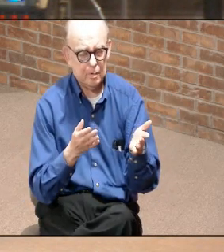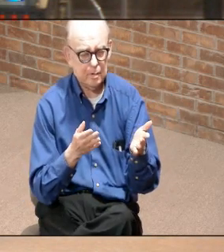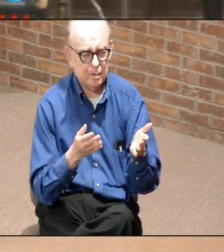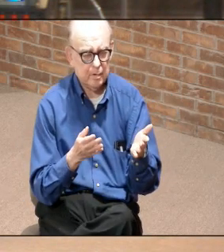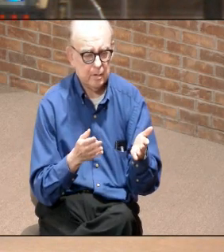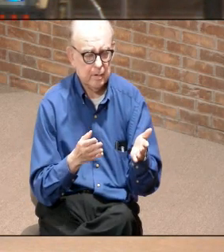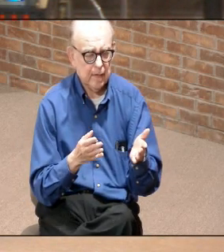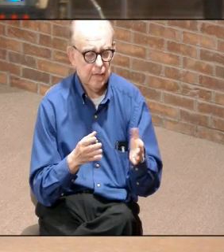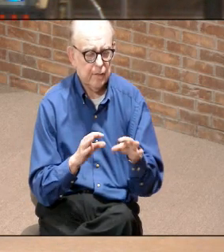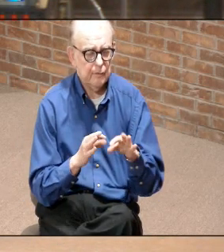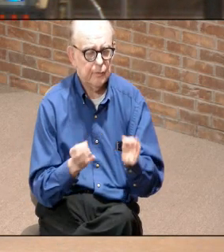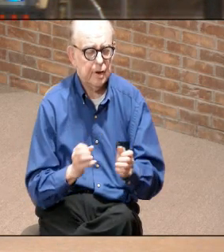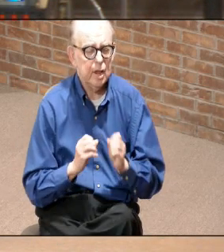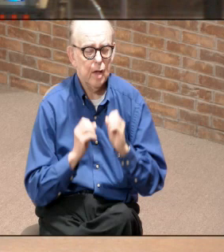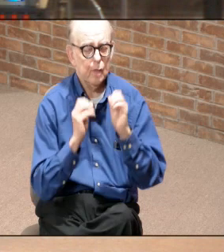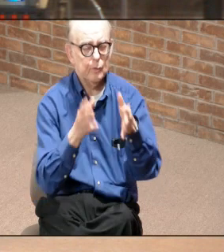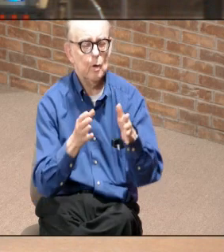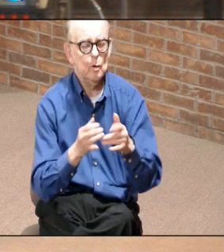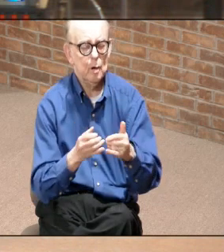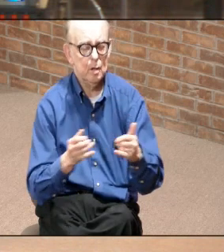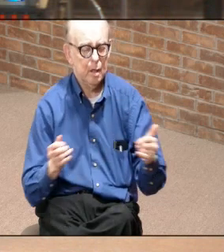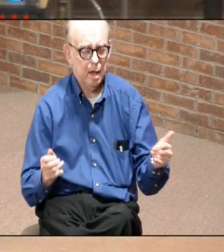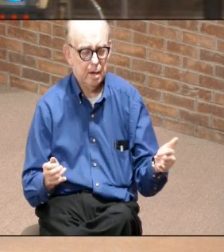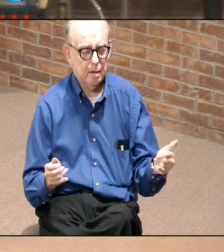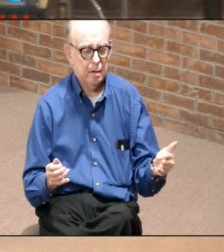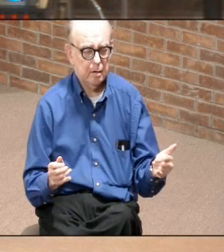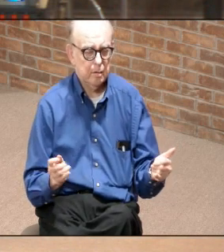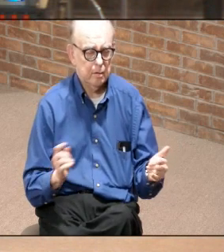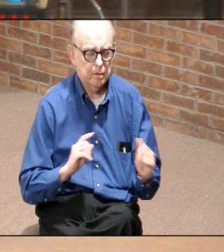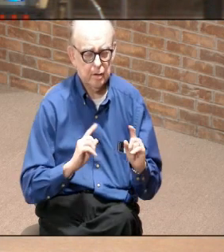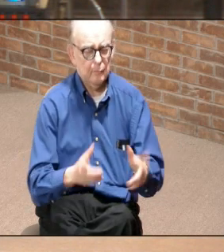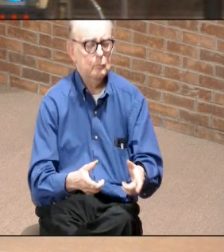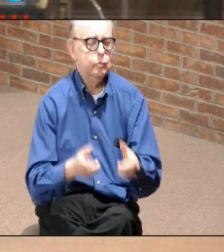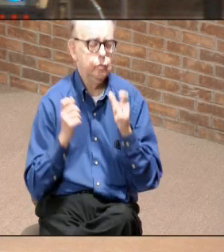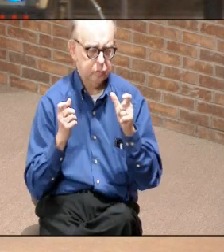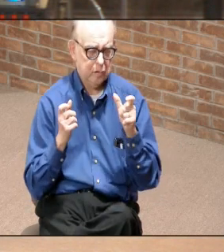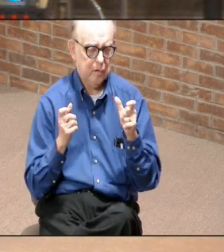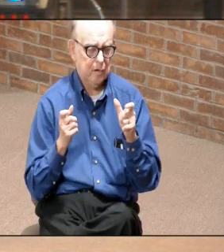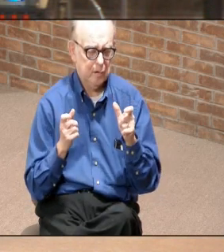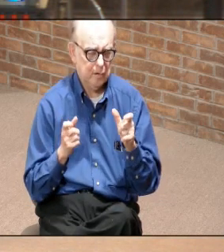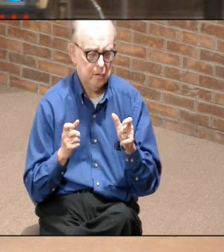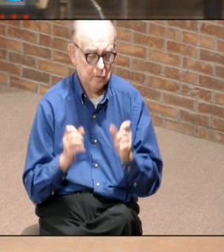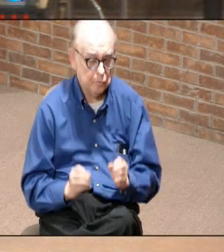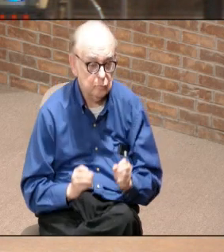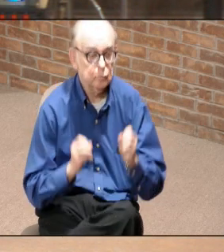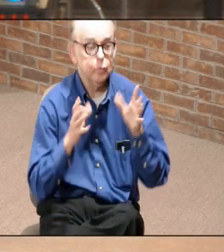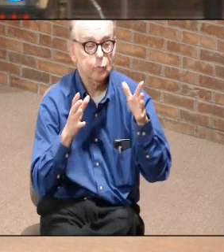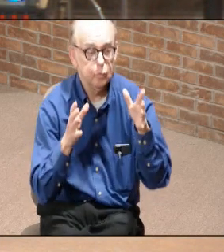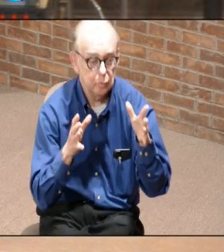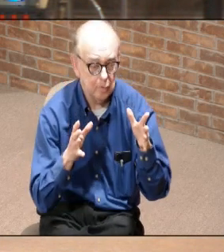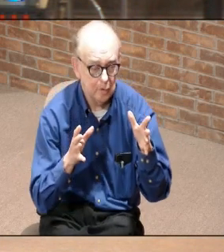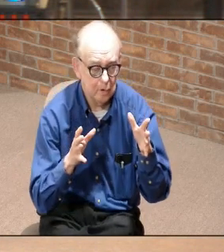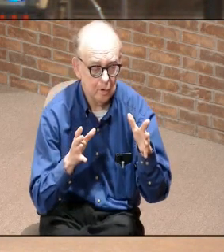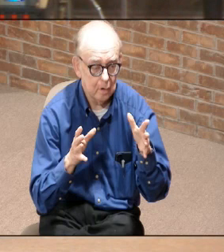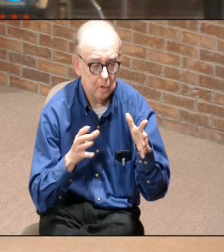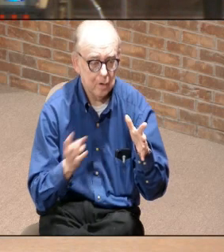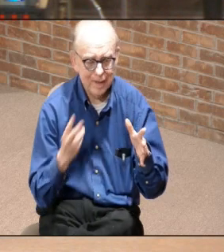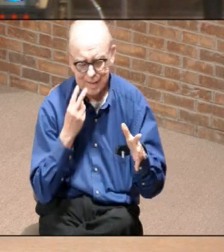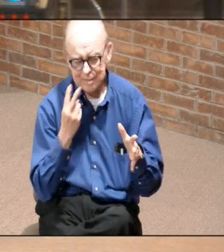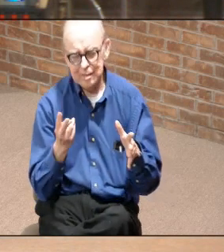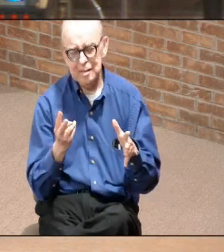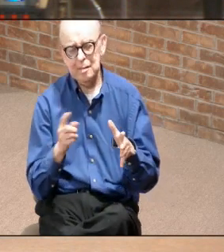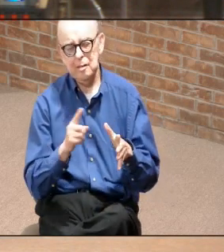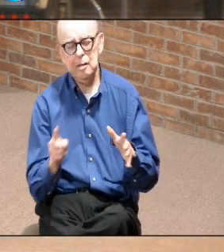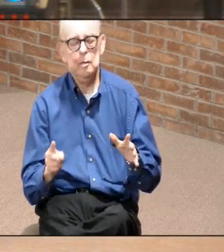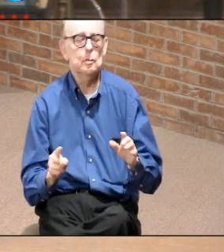the free throw line, and then they were coming so fast, and they would just jump, and you would see